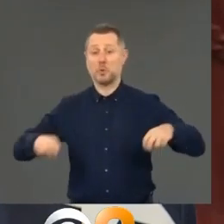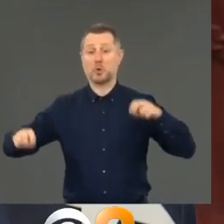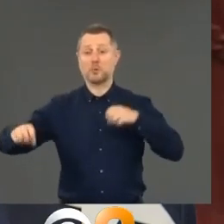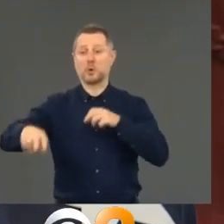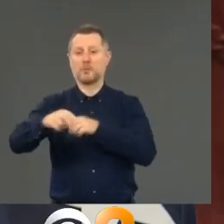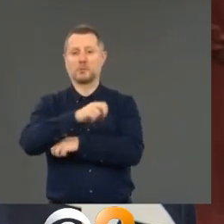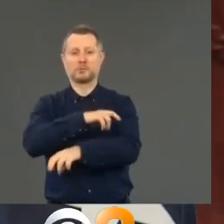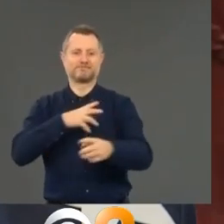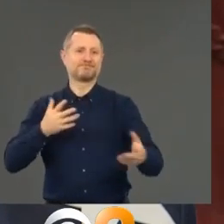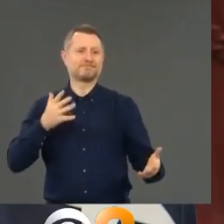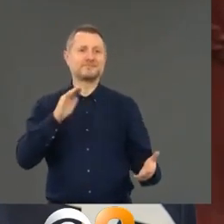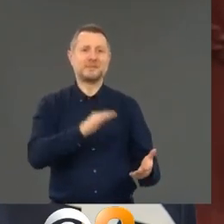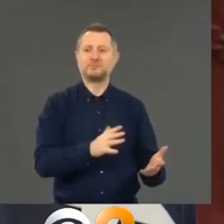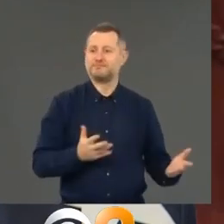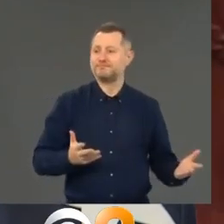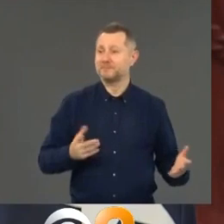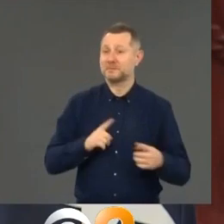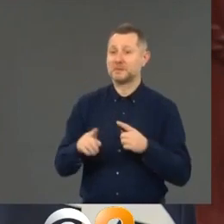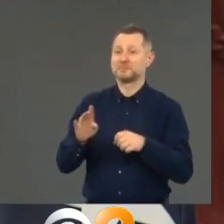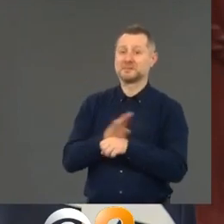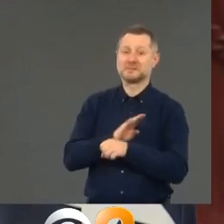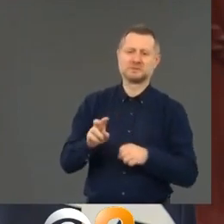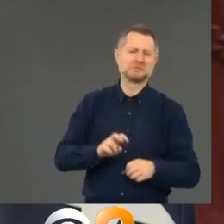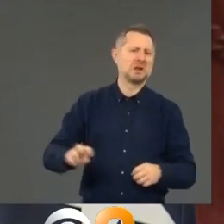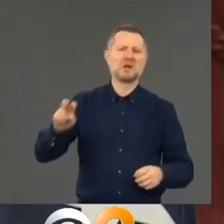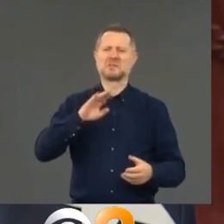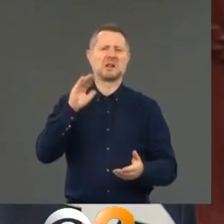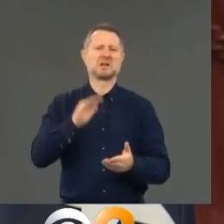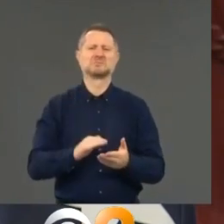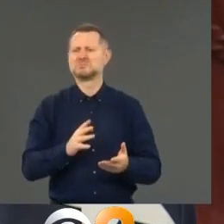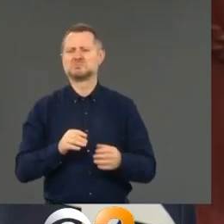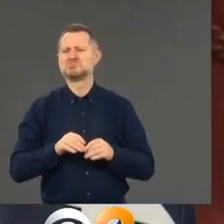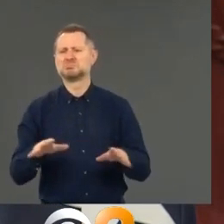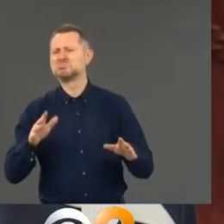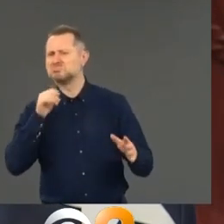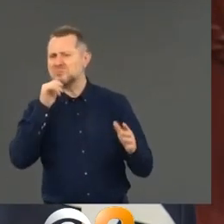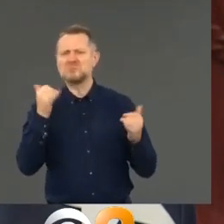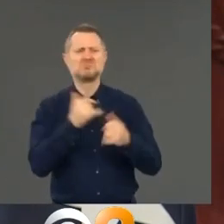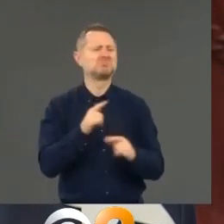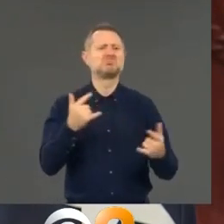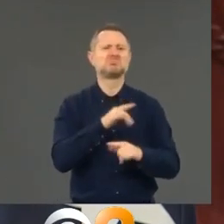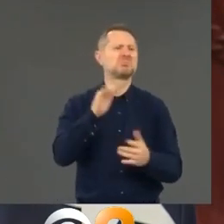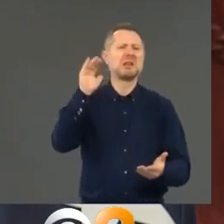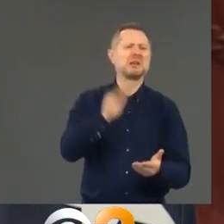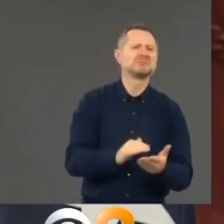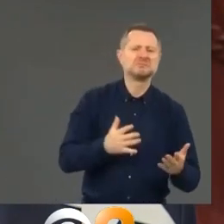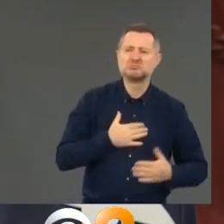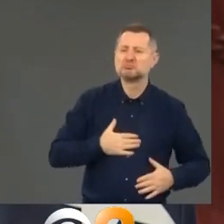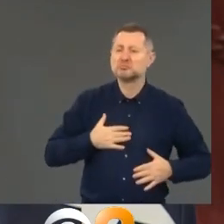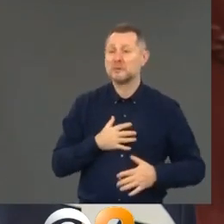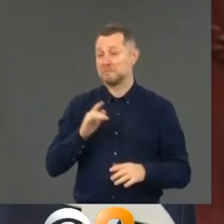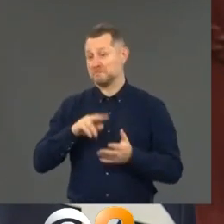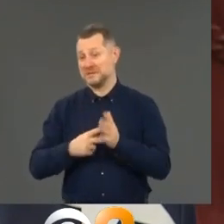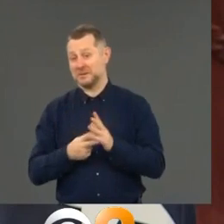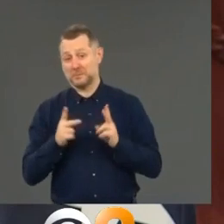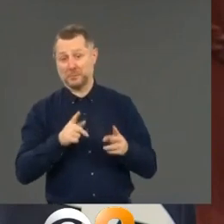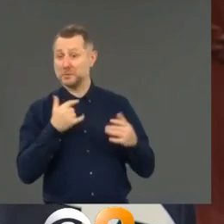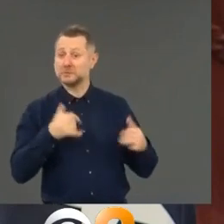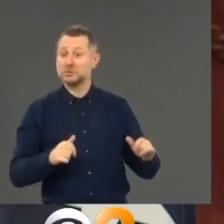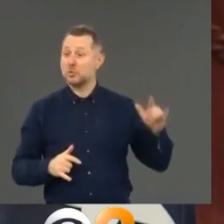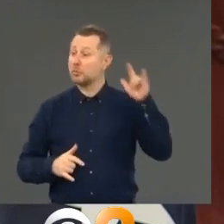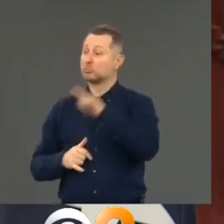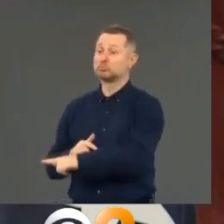less tourism, less business travelers, et cetera. So on the numbers, I don't know how big an influx it is. Also,